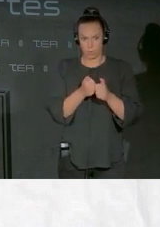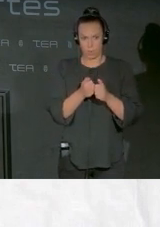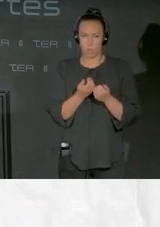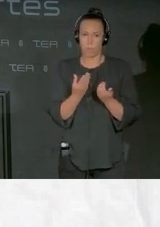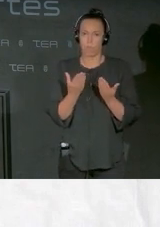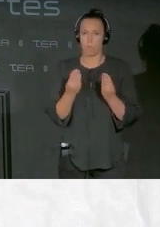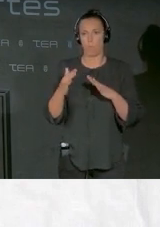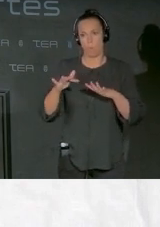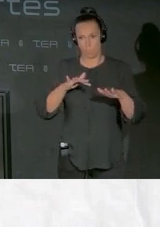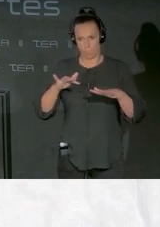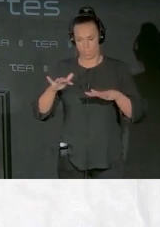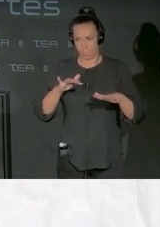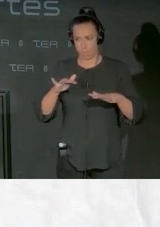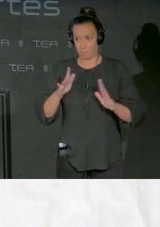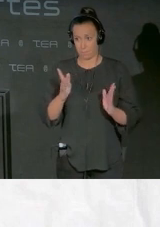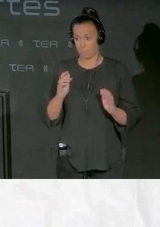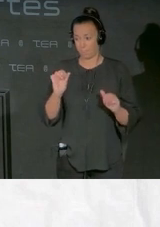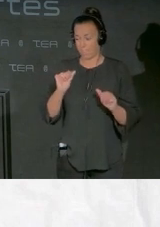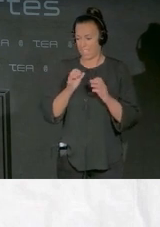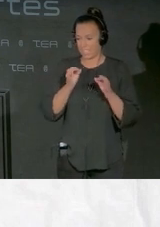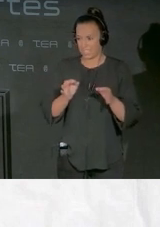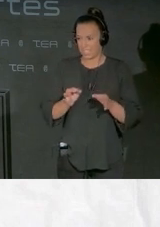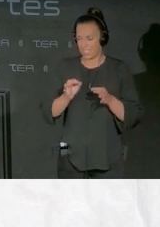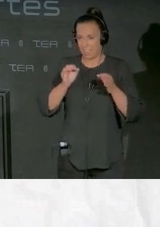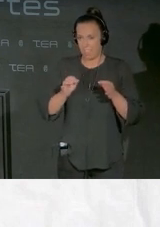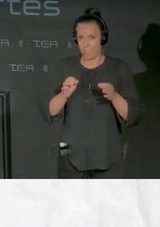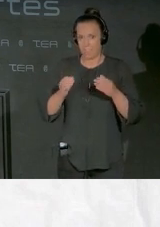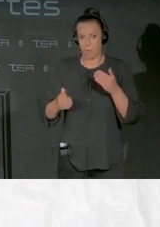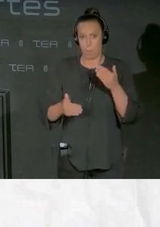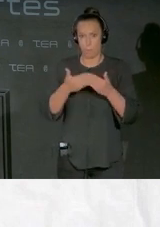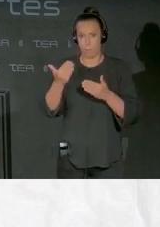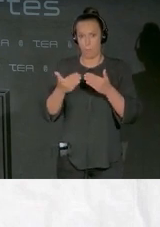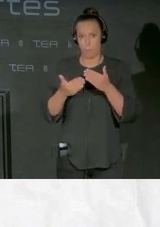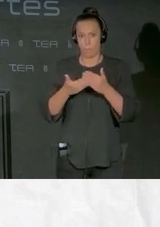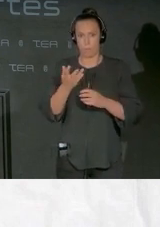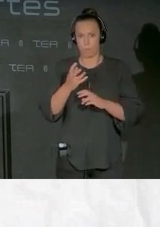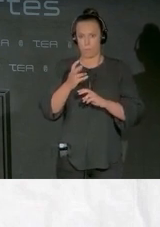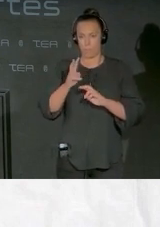Always innovating, always changing. In terms of business models,